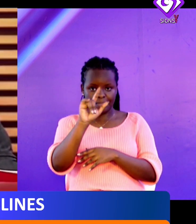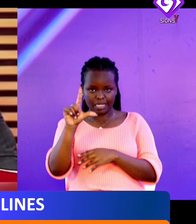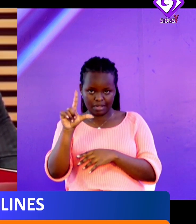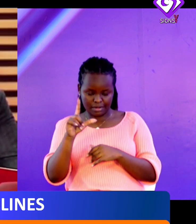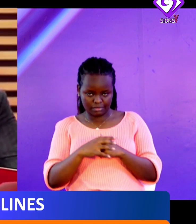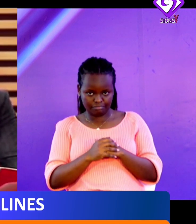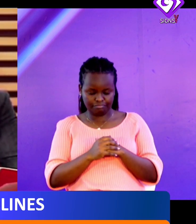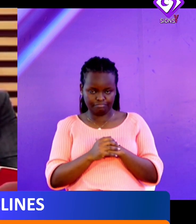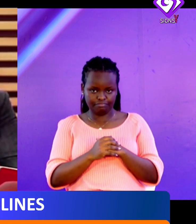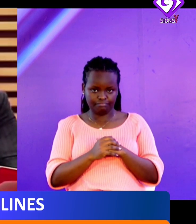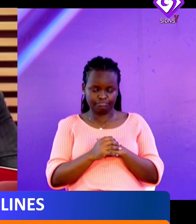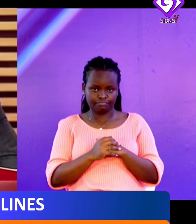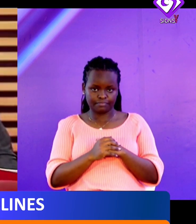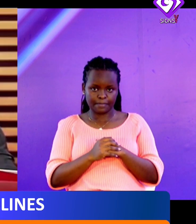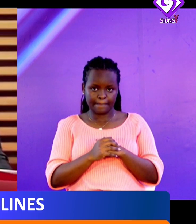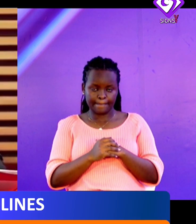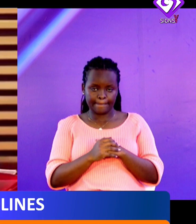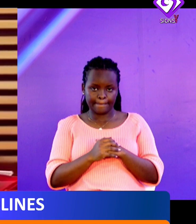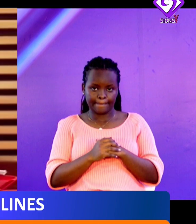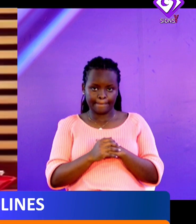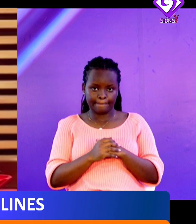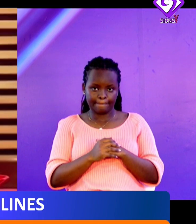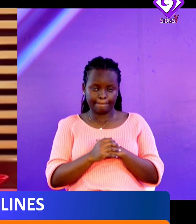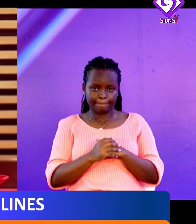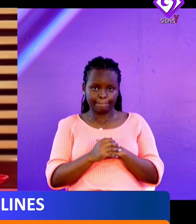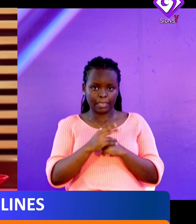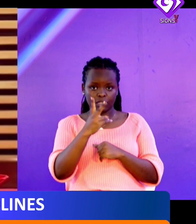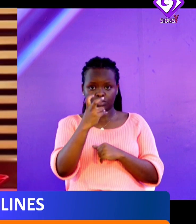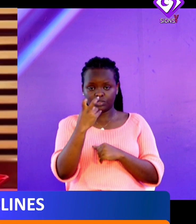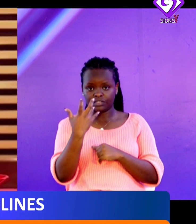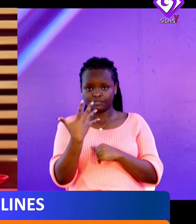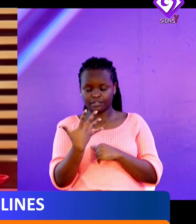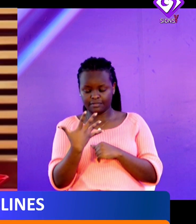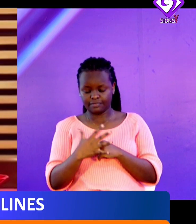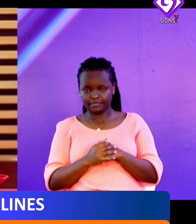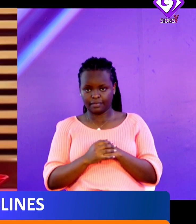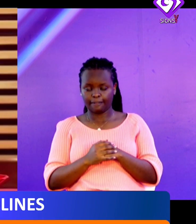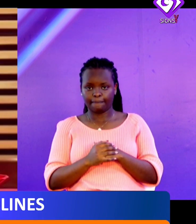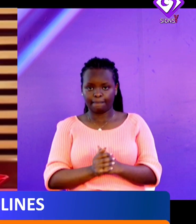Combating of Terrorism Financing Laws, Bill 2025.